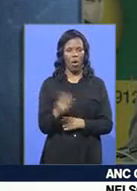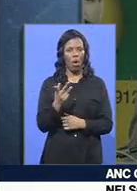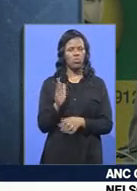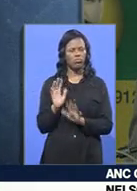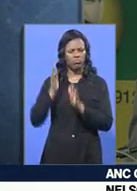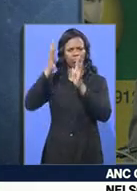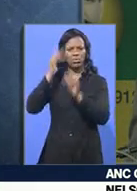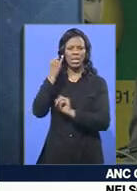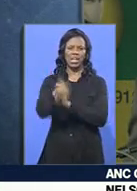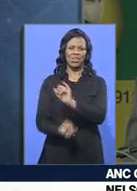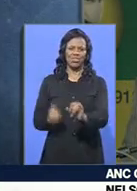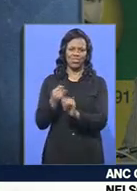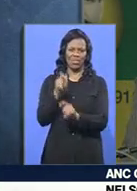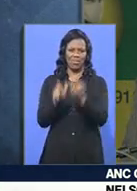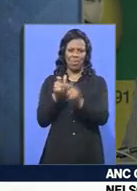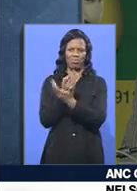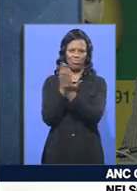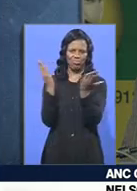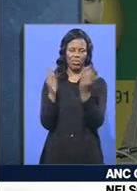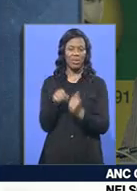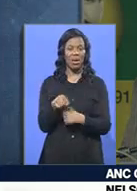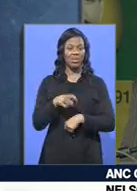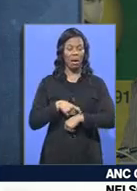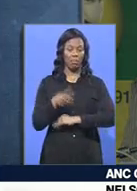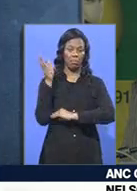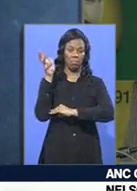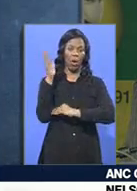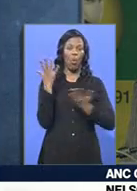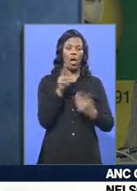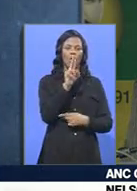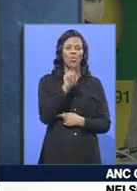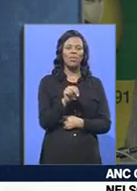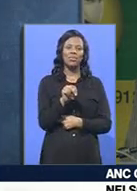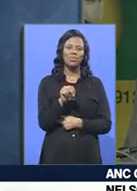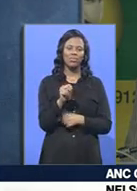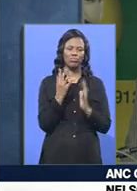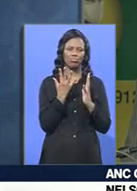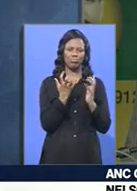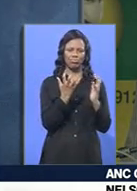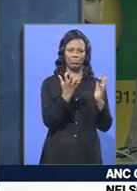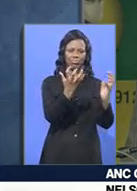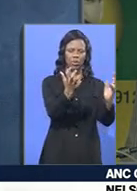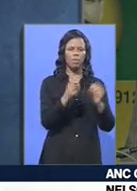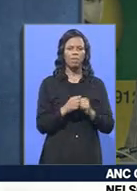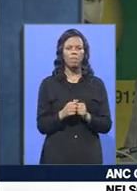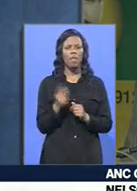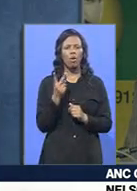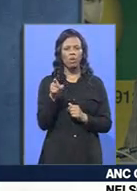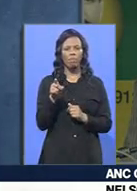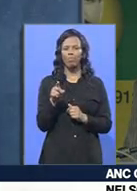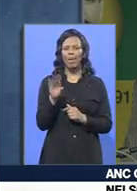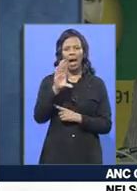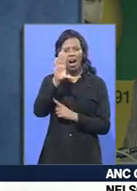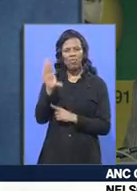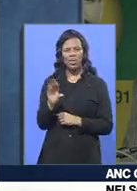community. He addressed the United Nations and the Organization for African